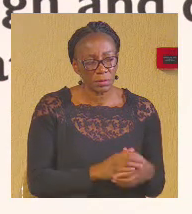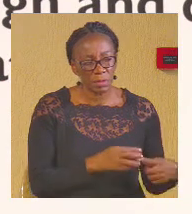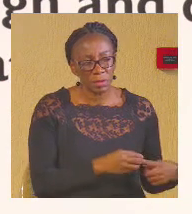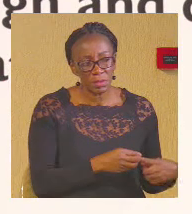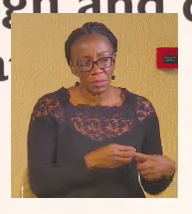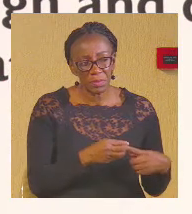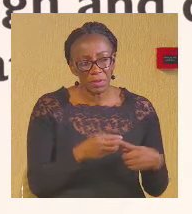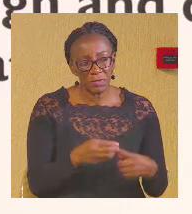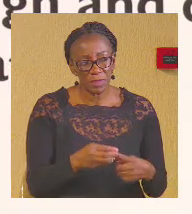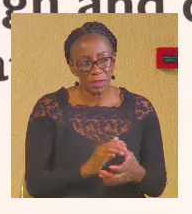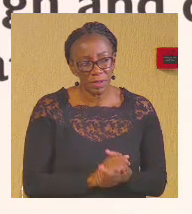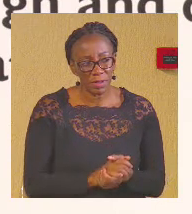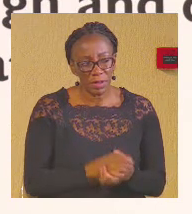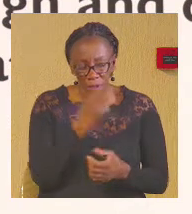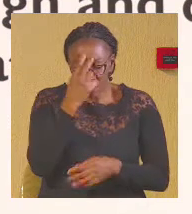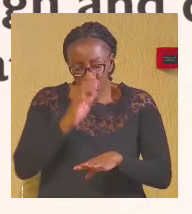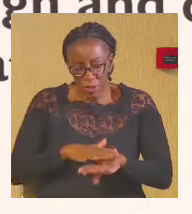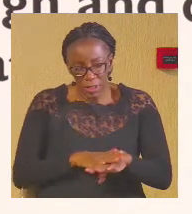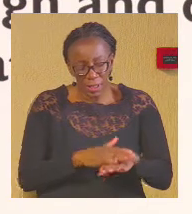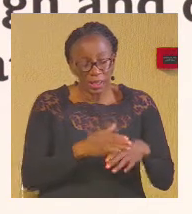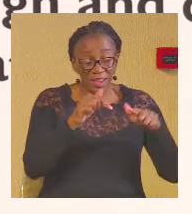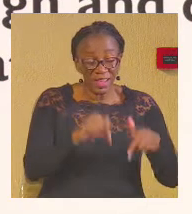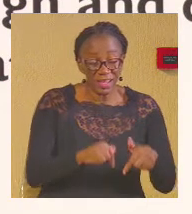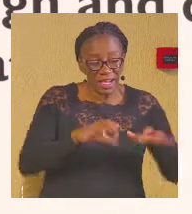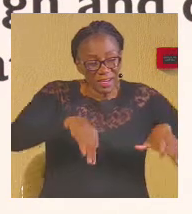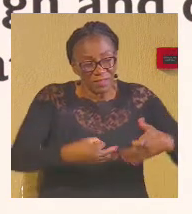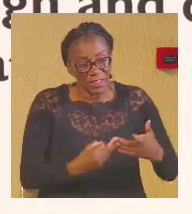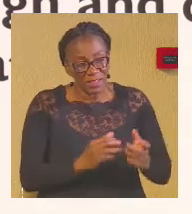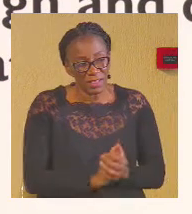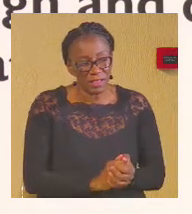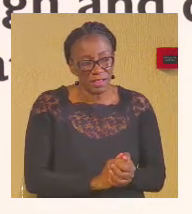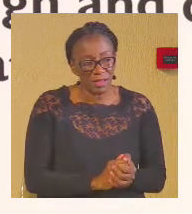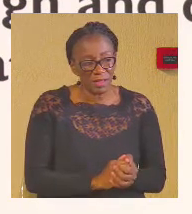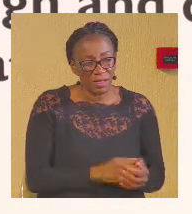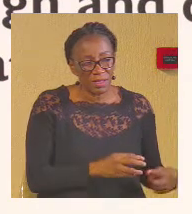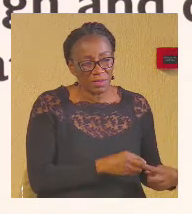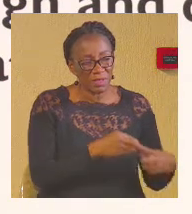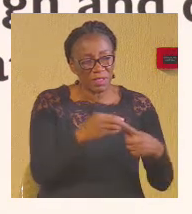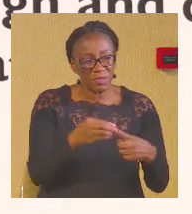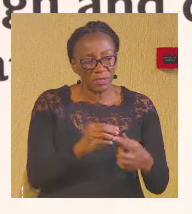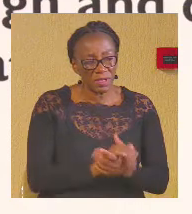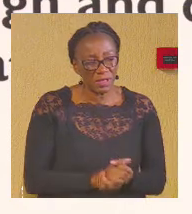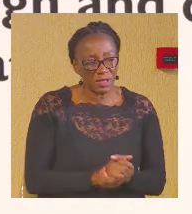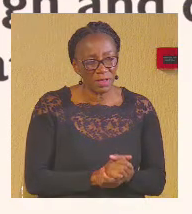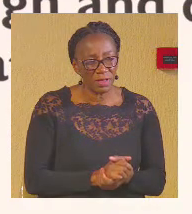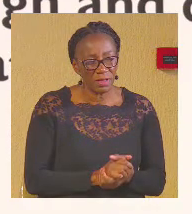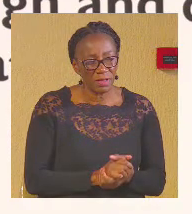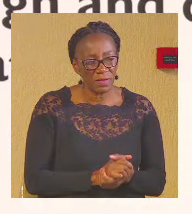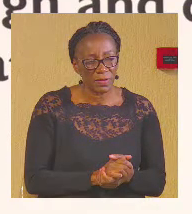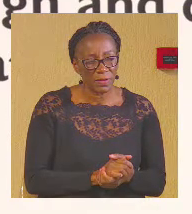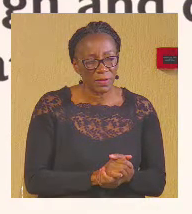at availing facilities, in particular in the Andara district. So we are now working in terms